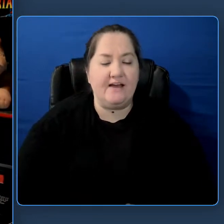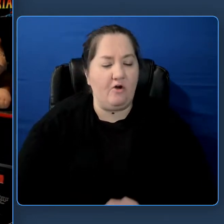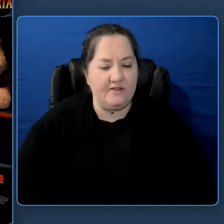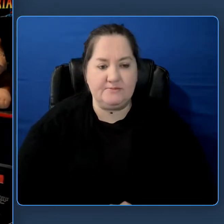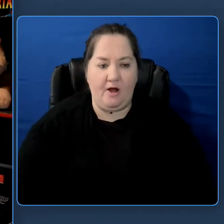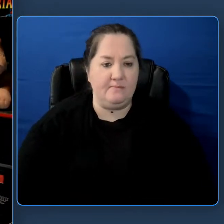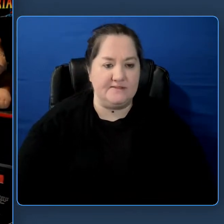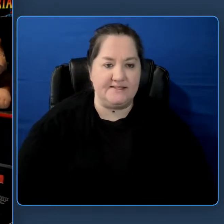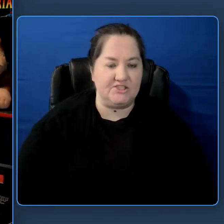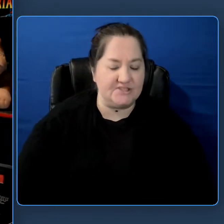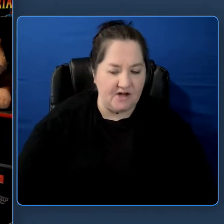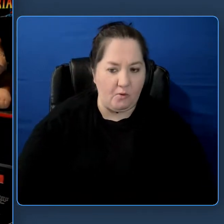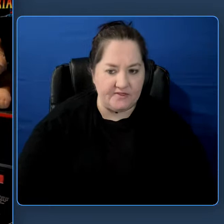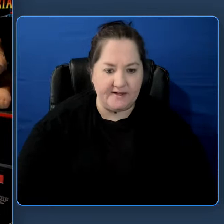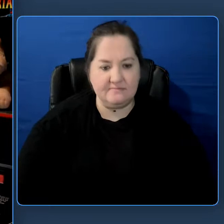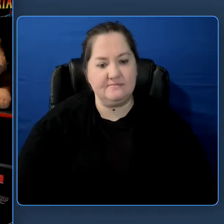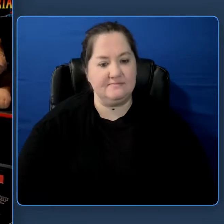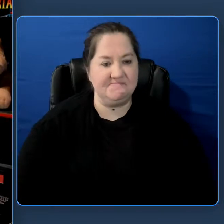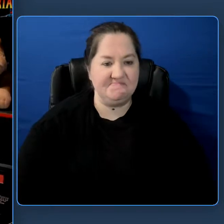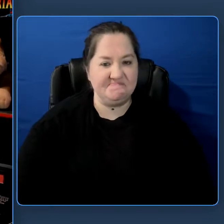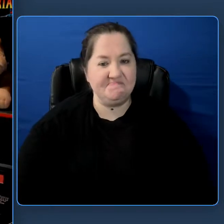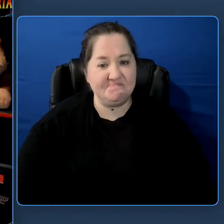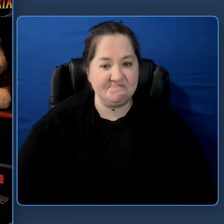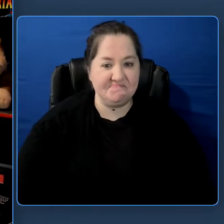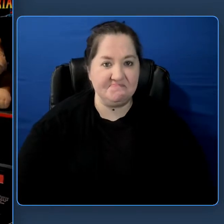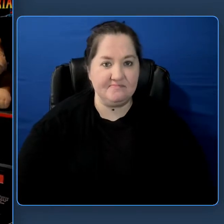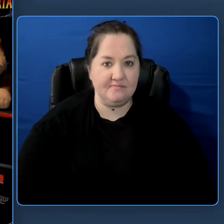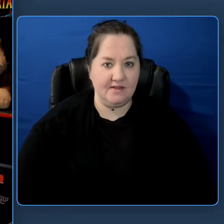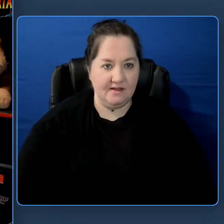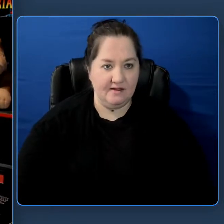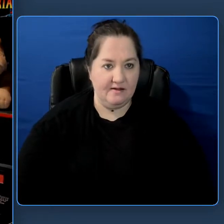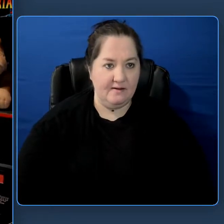that. So we just have all these problems and it's just not worth it.